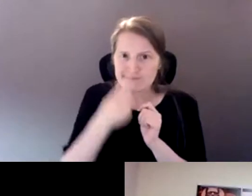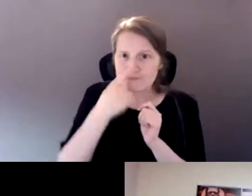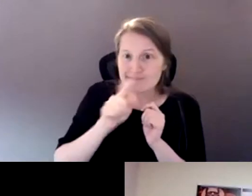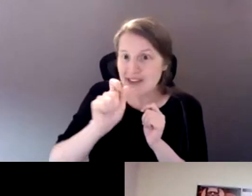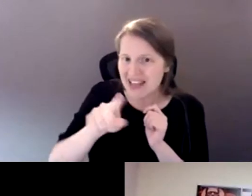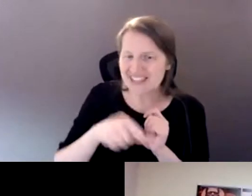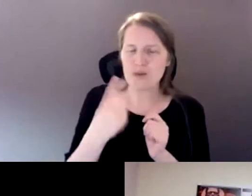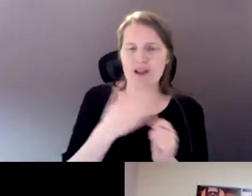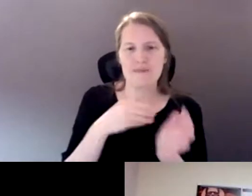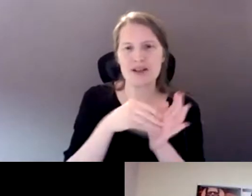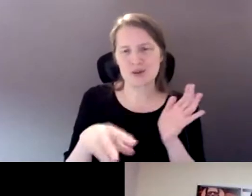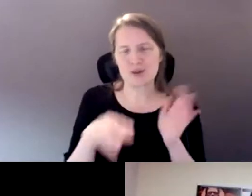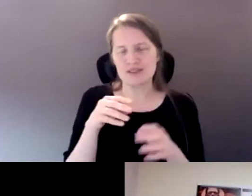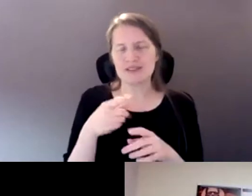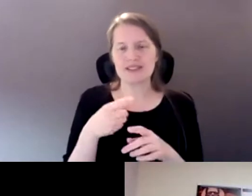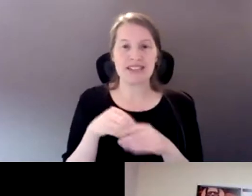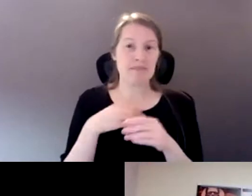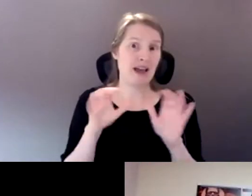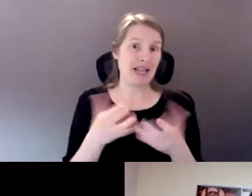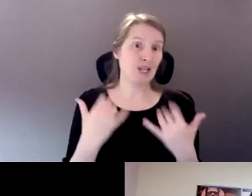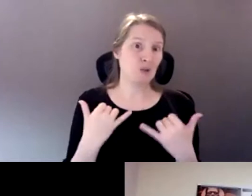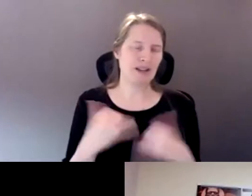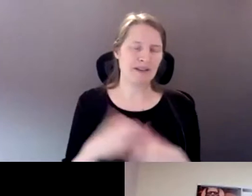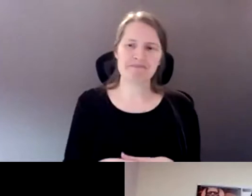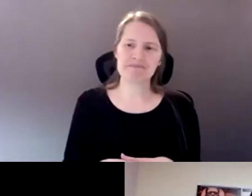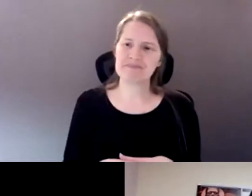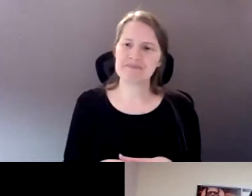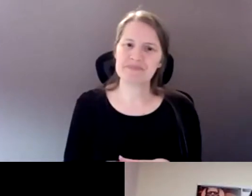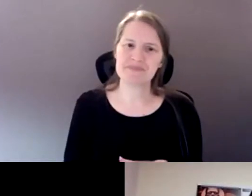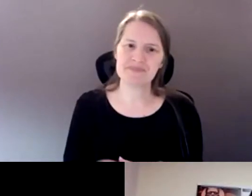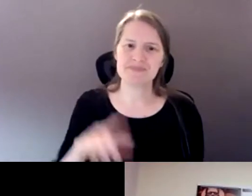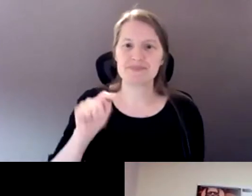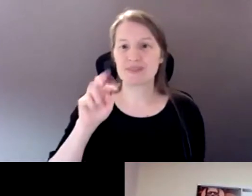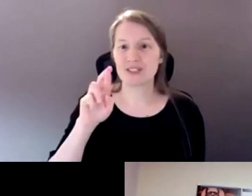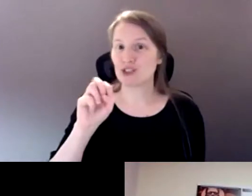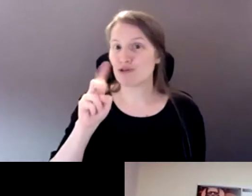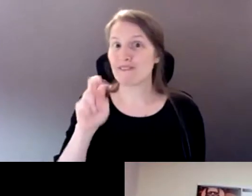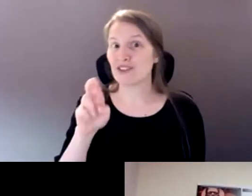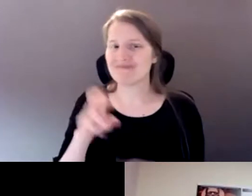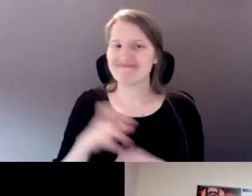One of my students who was in my class today, his name is Trevor, and